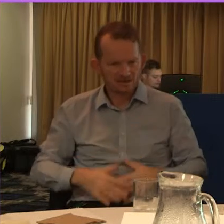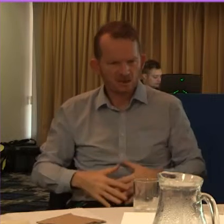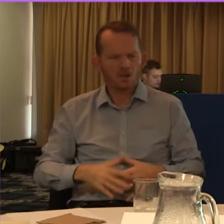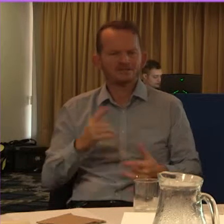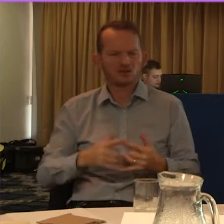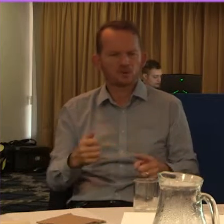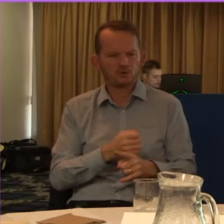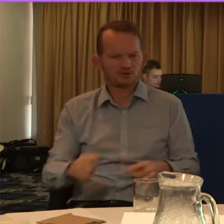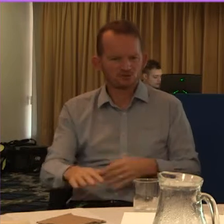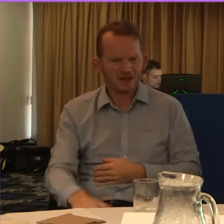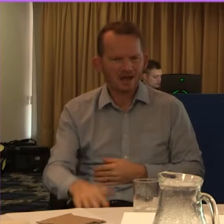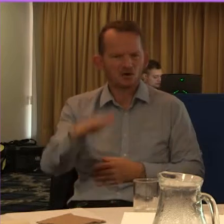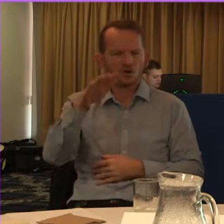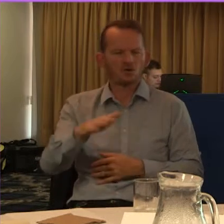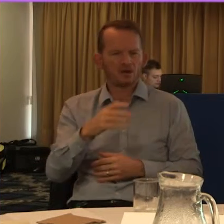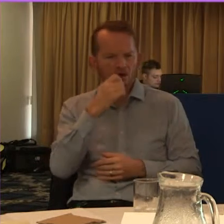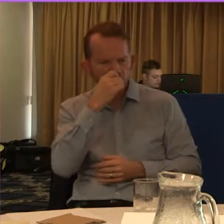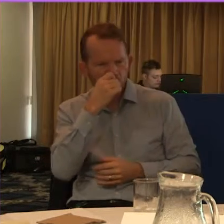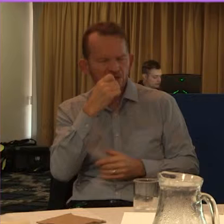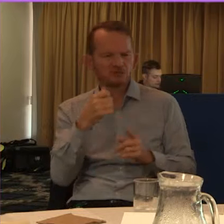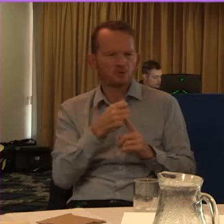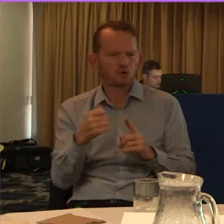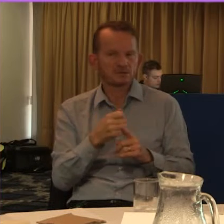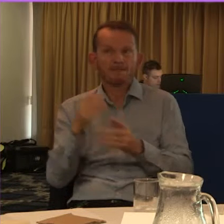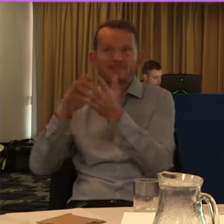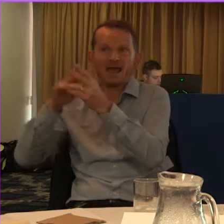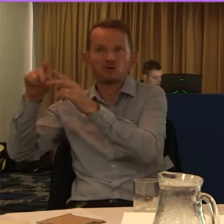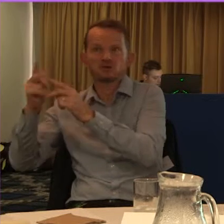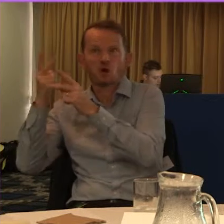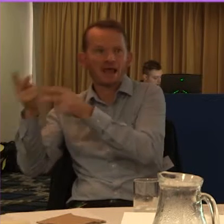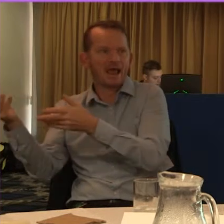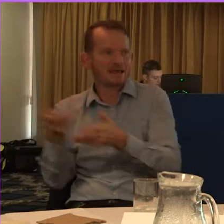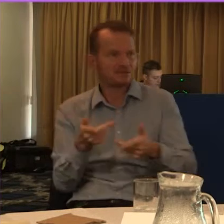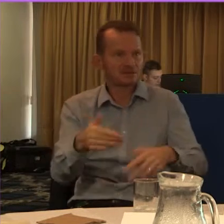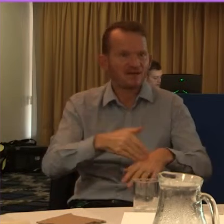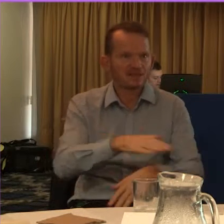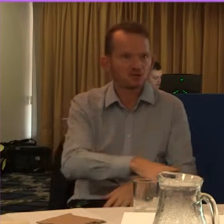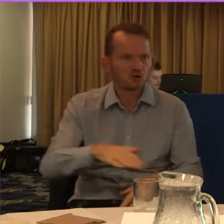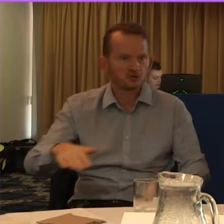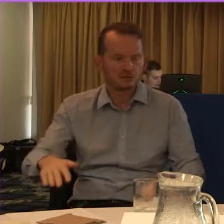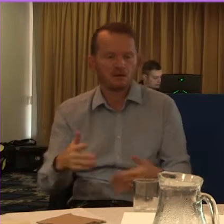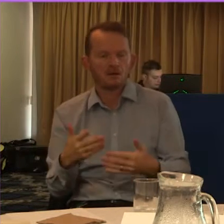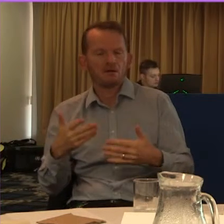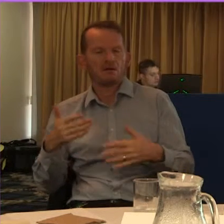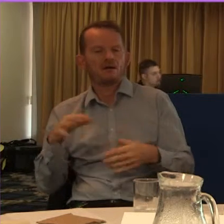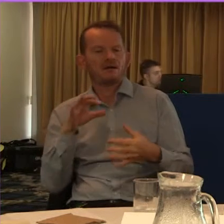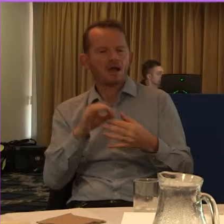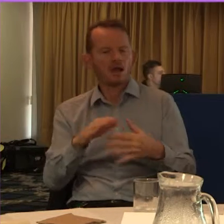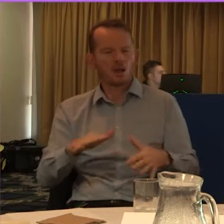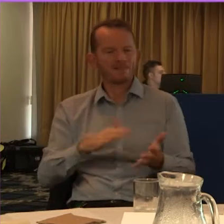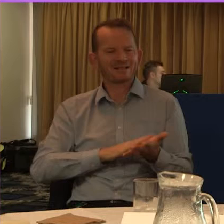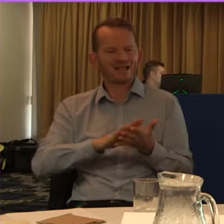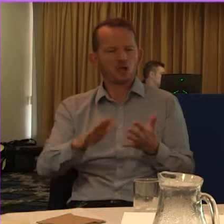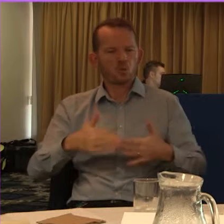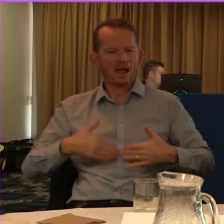events such as physical or sexual abuse, the use of illicit substances in parents or caregivers was associated with lower mental